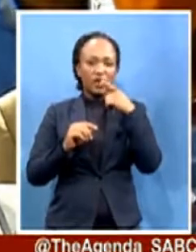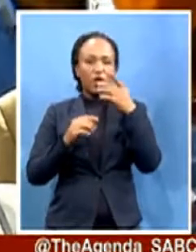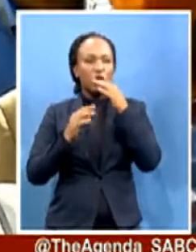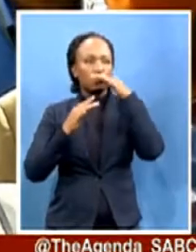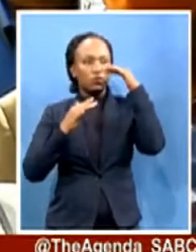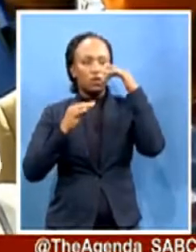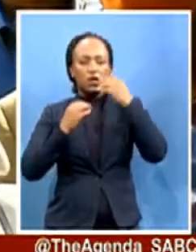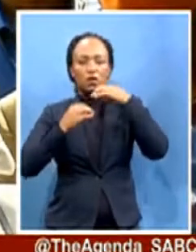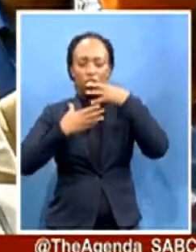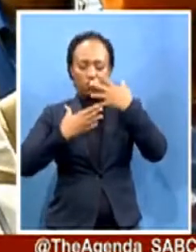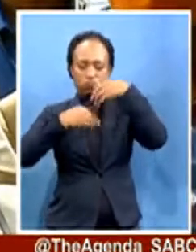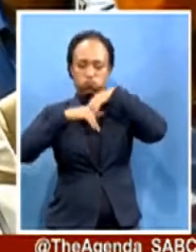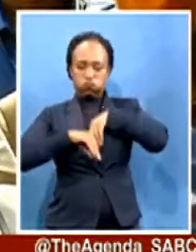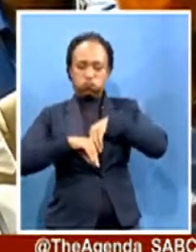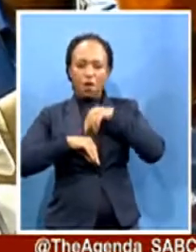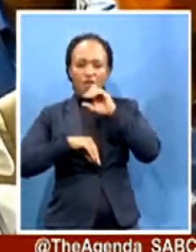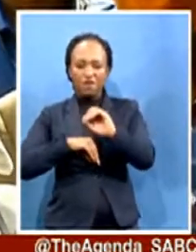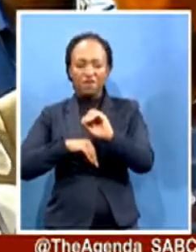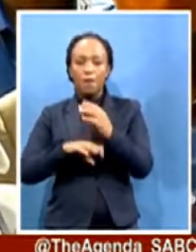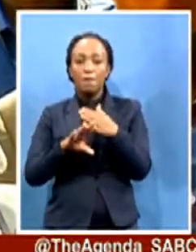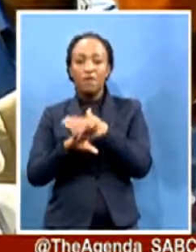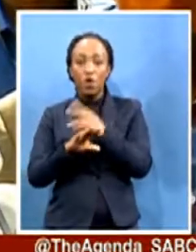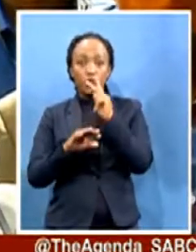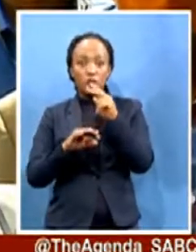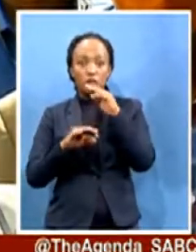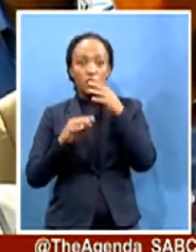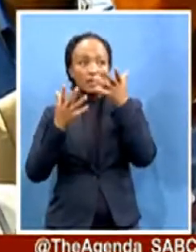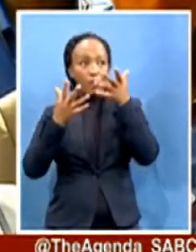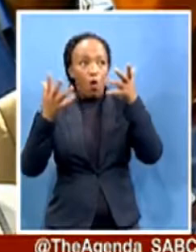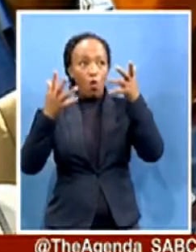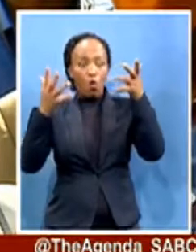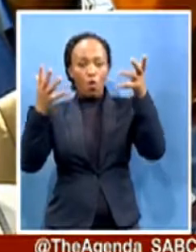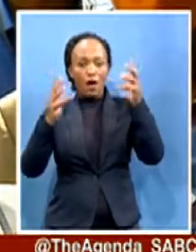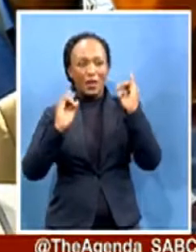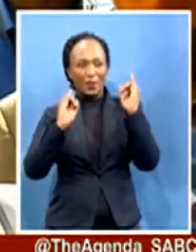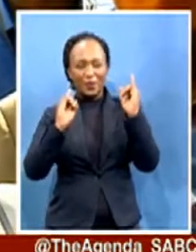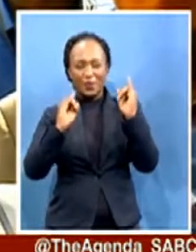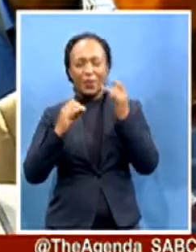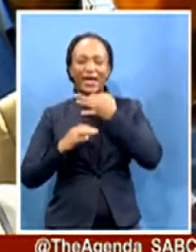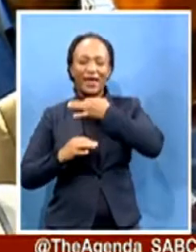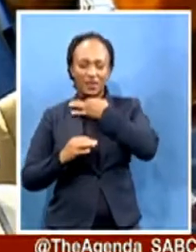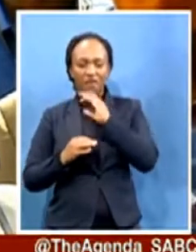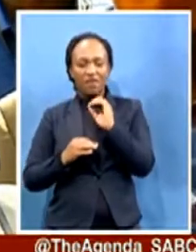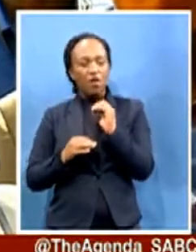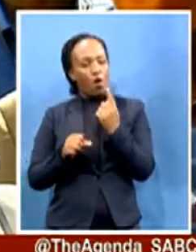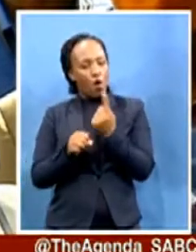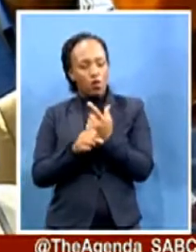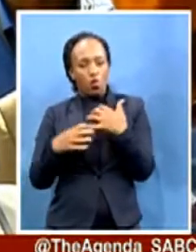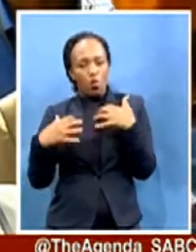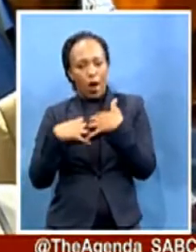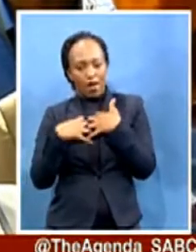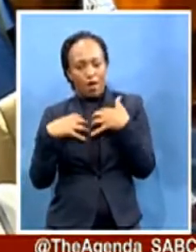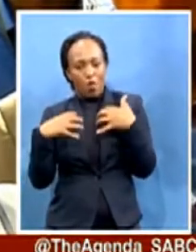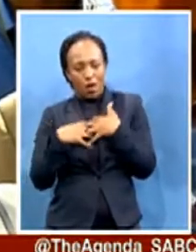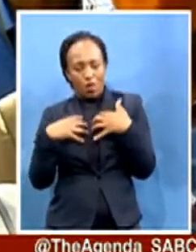actually see the smoke. It moves out there. That's the biggest risk we always worry about in a hospital fire. And in